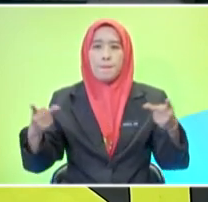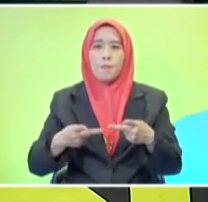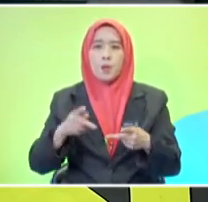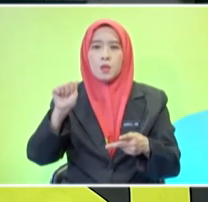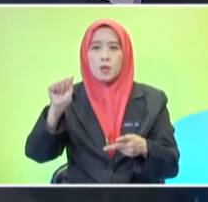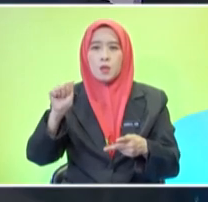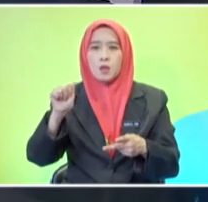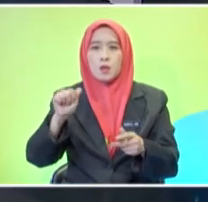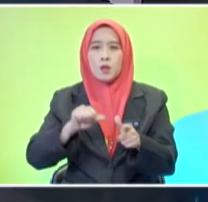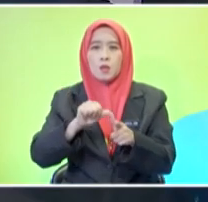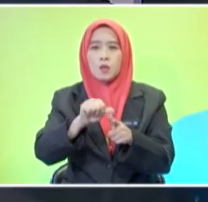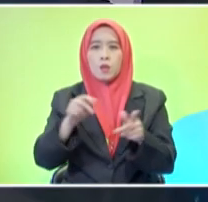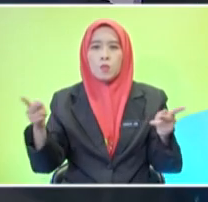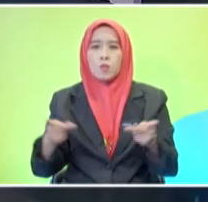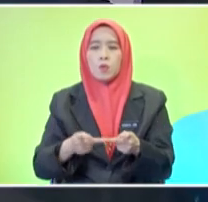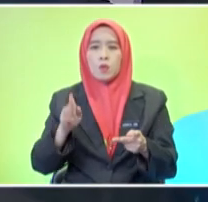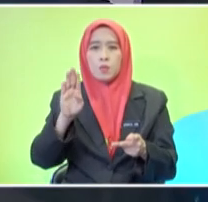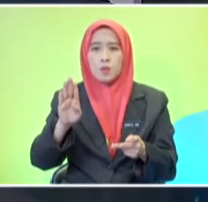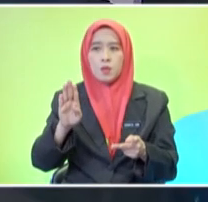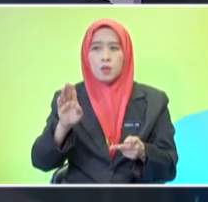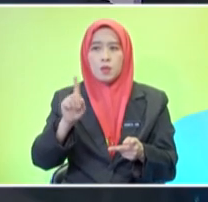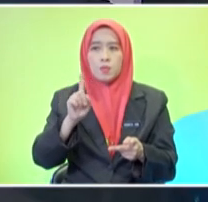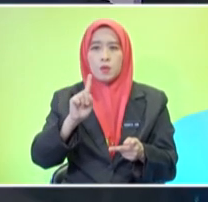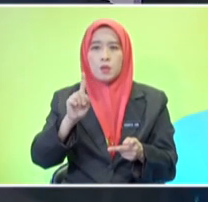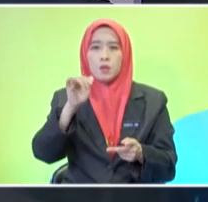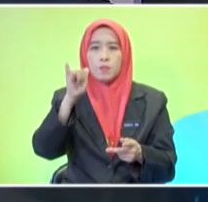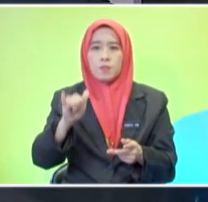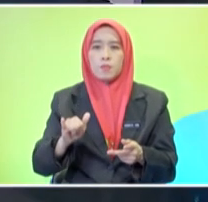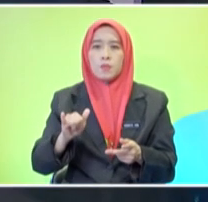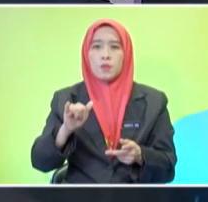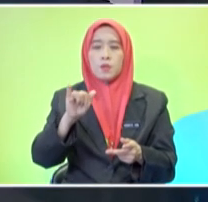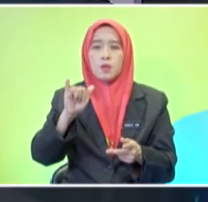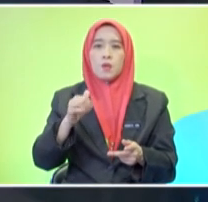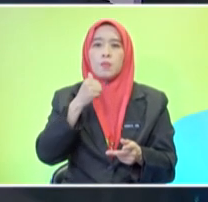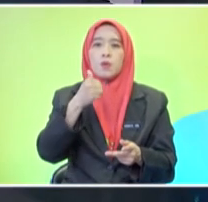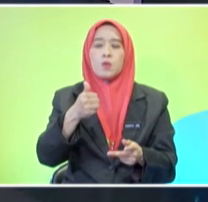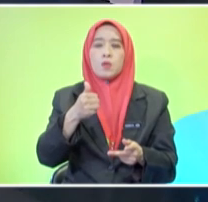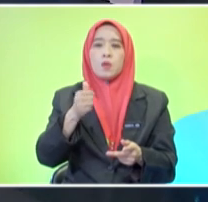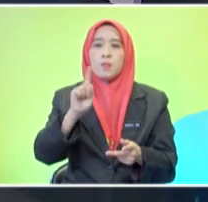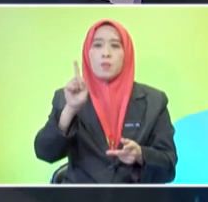What's your observation actually? I think from my observation, which is taller?